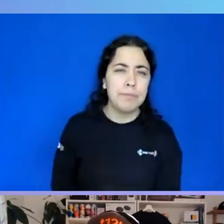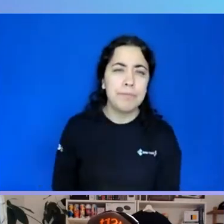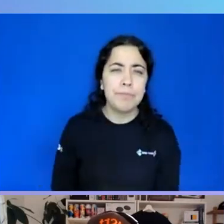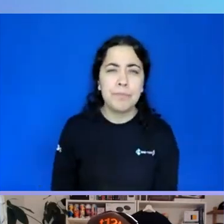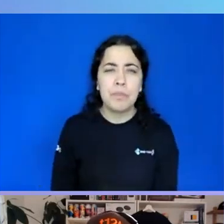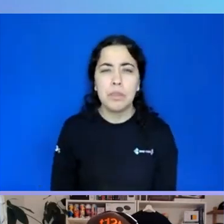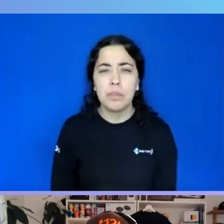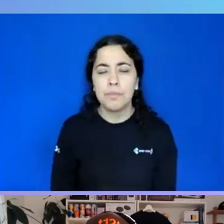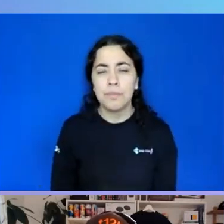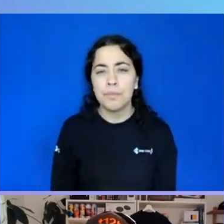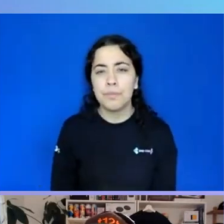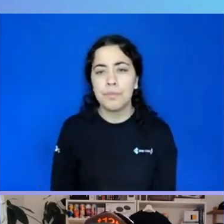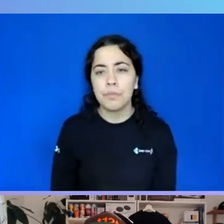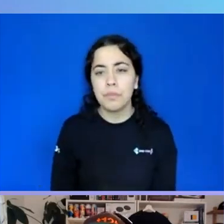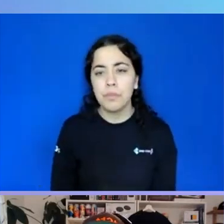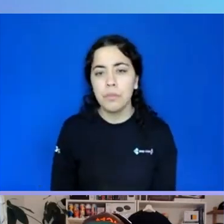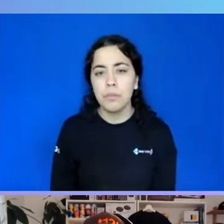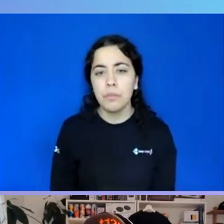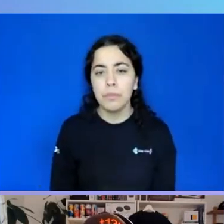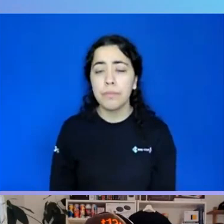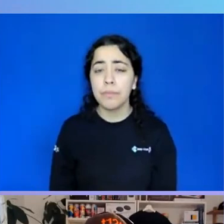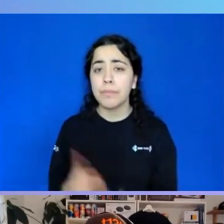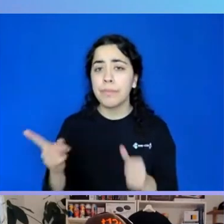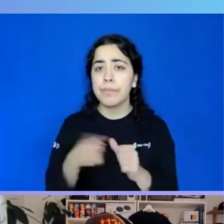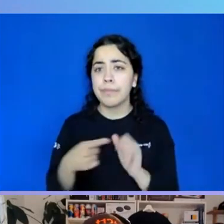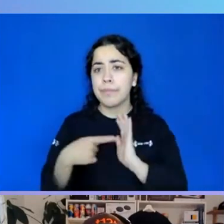And the first example I have here,